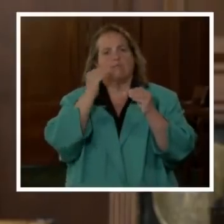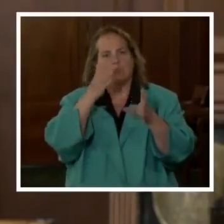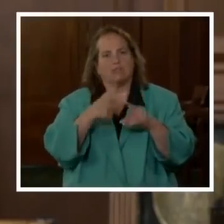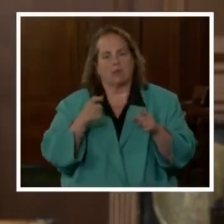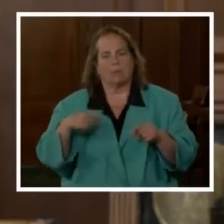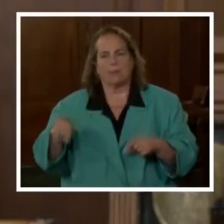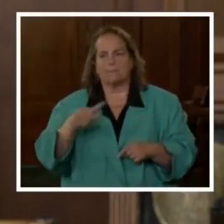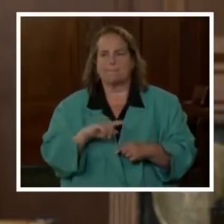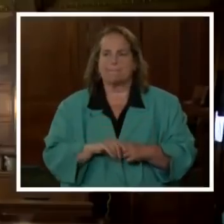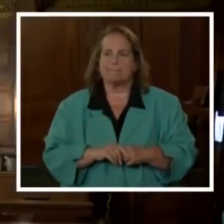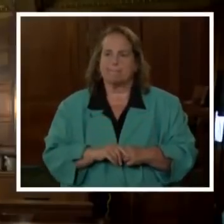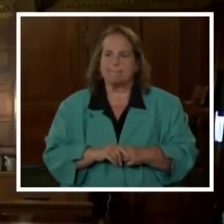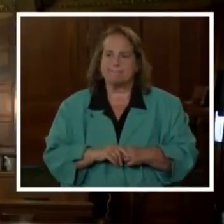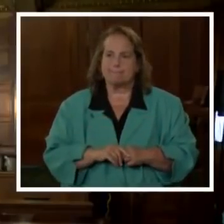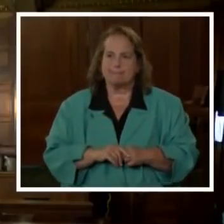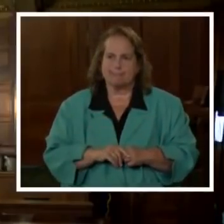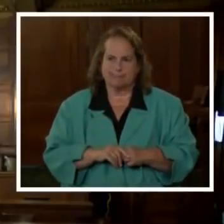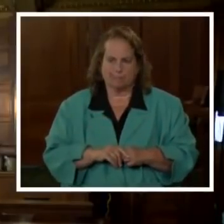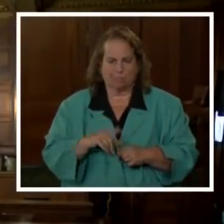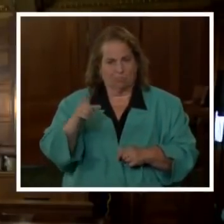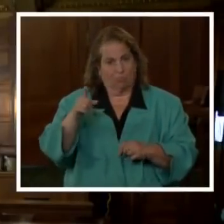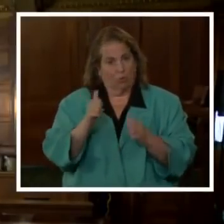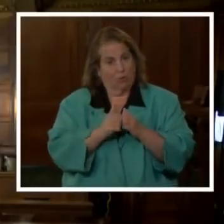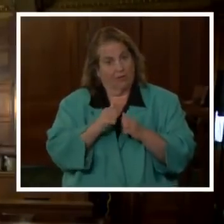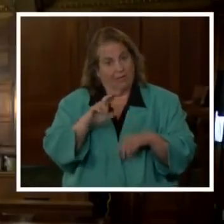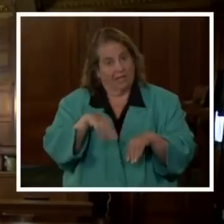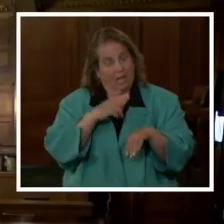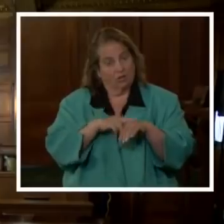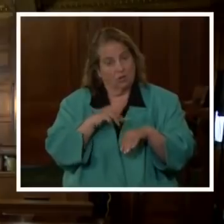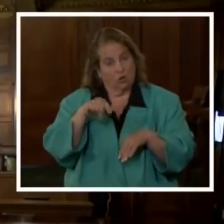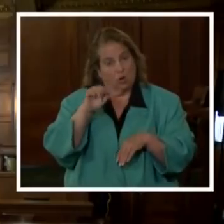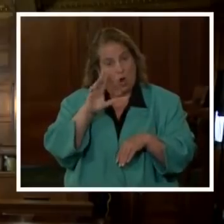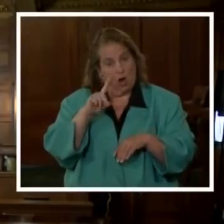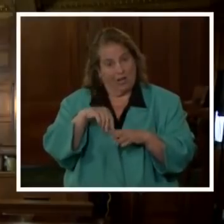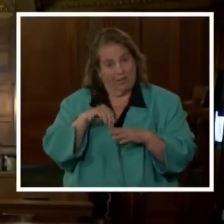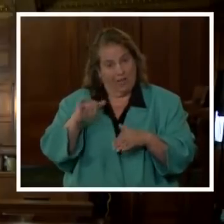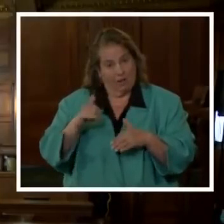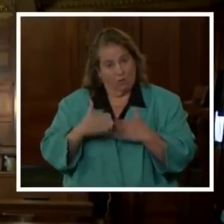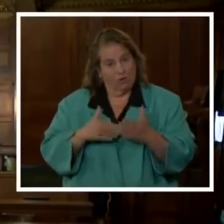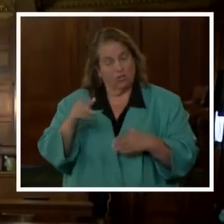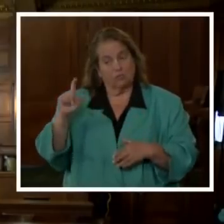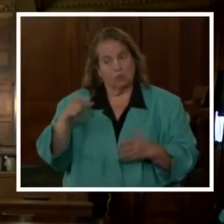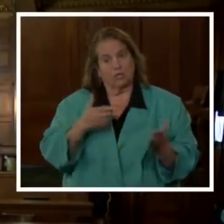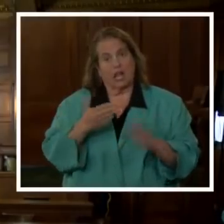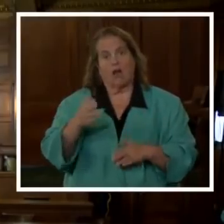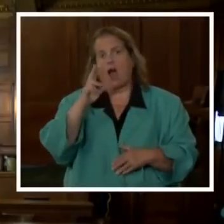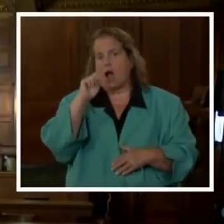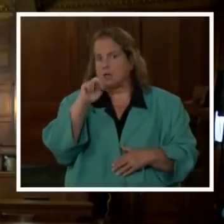With the National Guard in that process, they're supposed to be carrying some of the equipment.